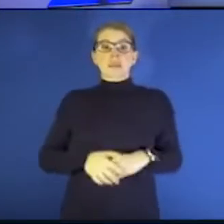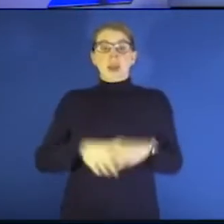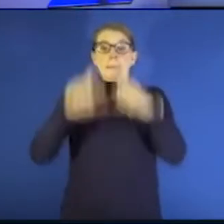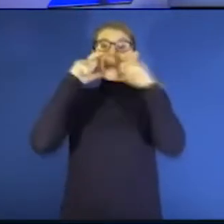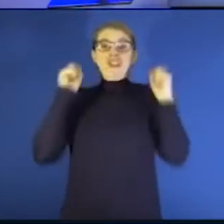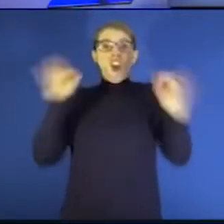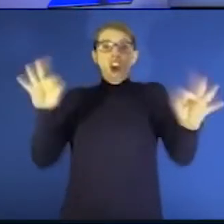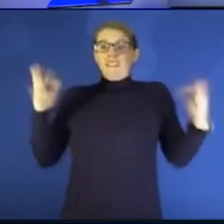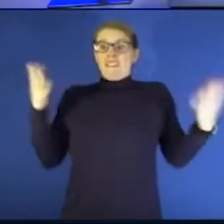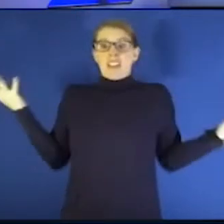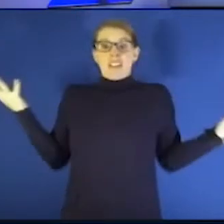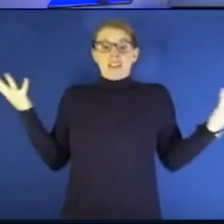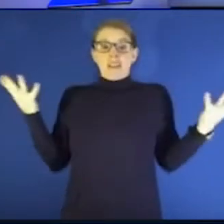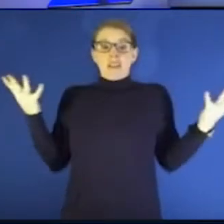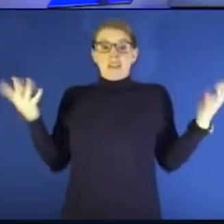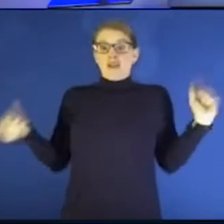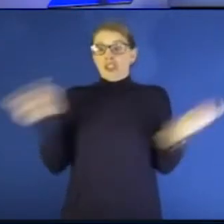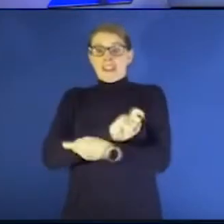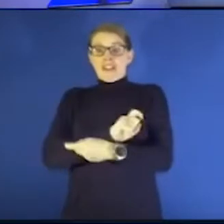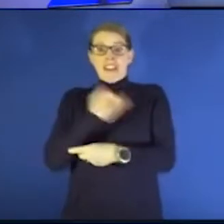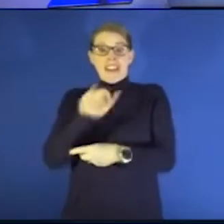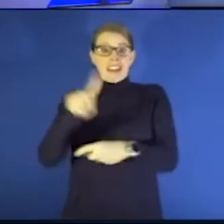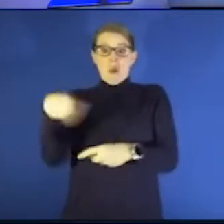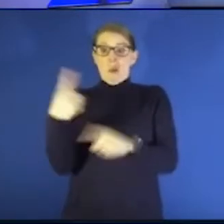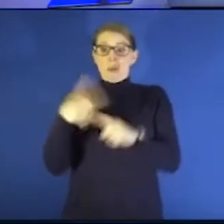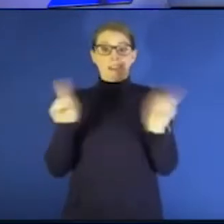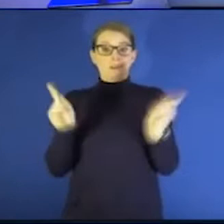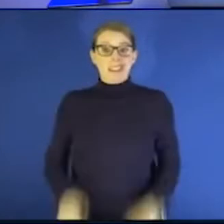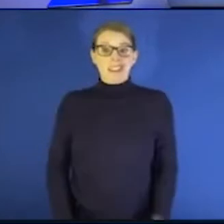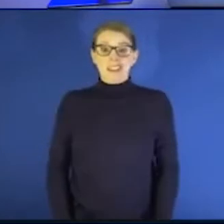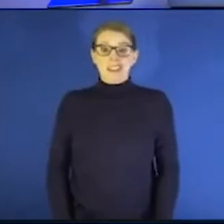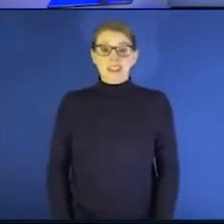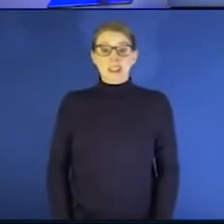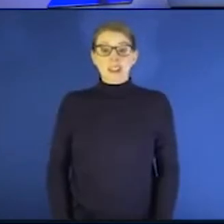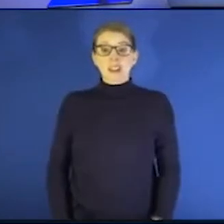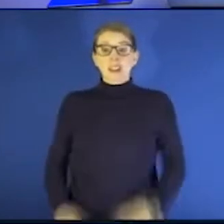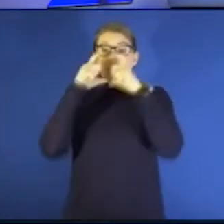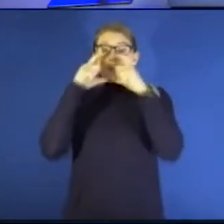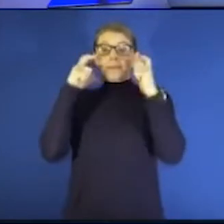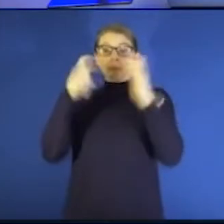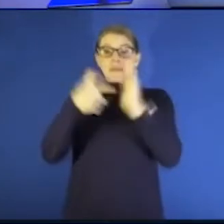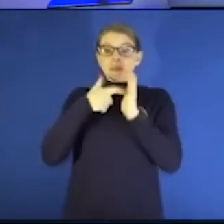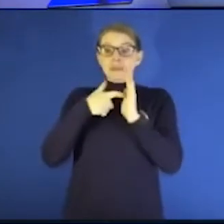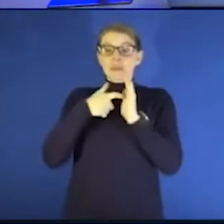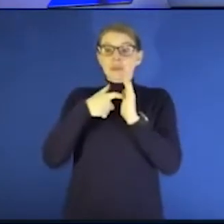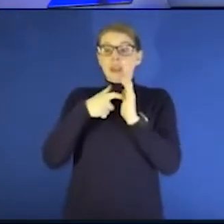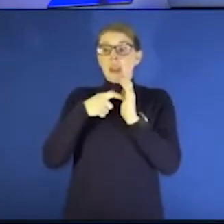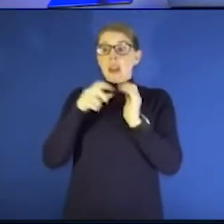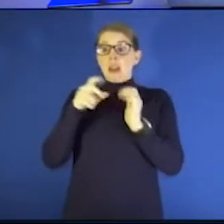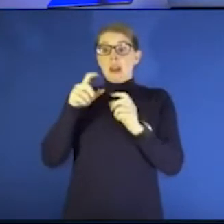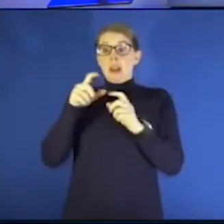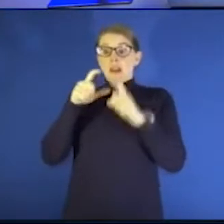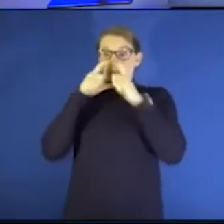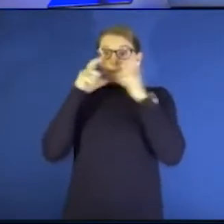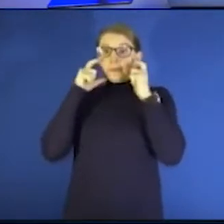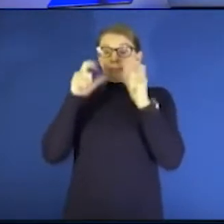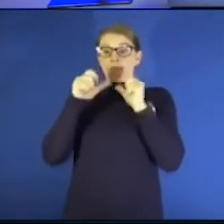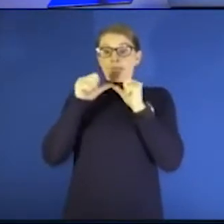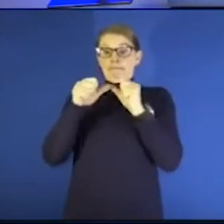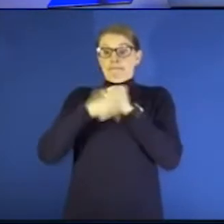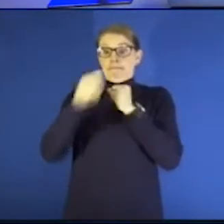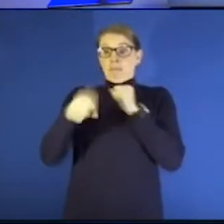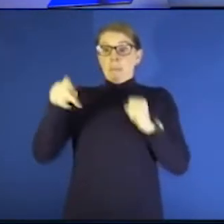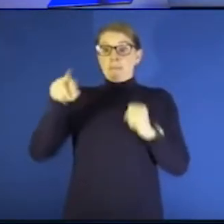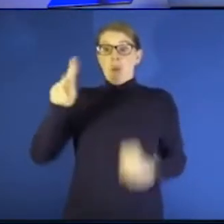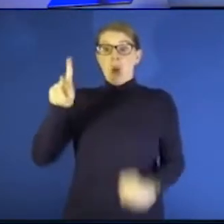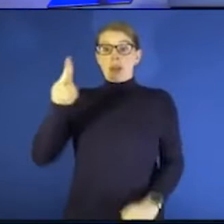That's exactly what happened. Yeah. Simple. So when we see the mandates, just like Park Hill continuing on, we like that. Please follow Yeah, 3 suit. cheers, Park Hill. Well done. Love it. Okay, Bev wants